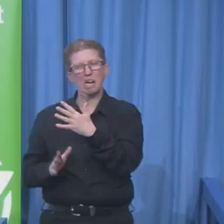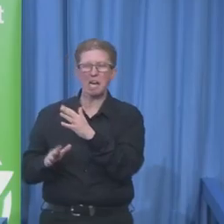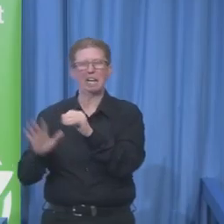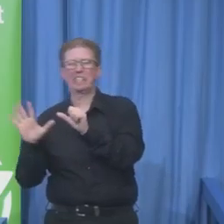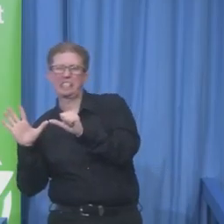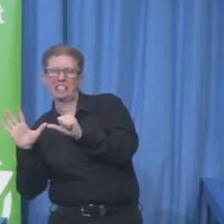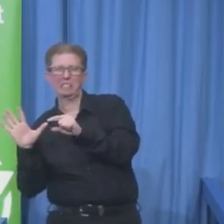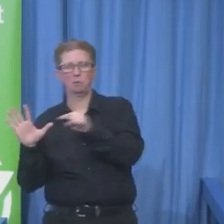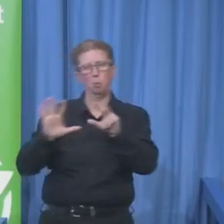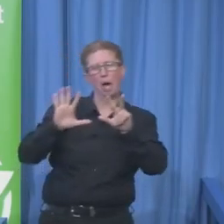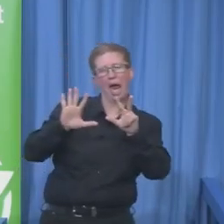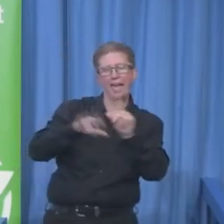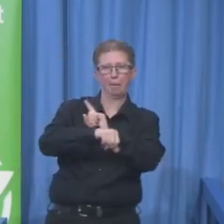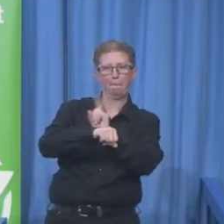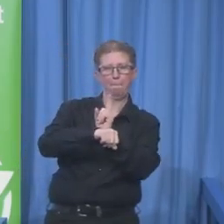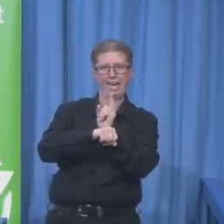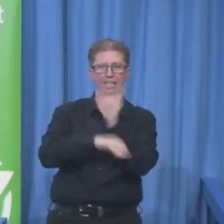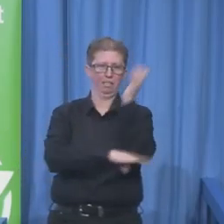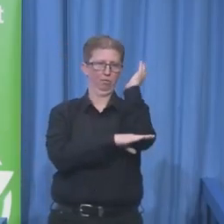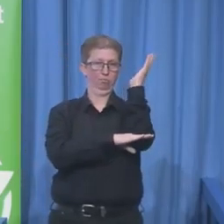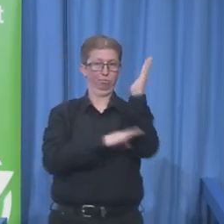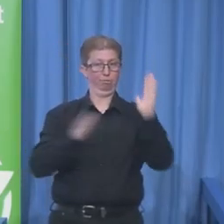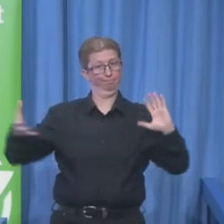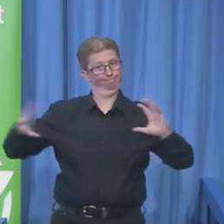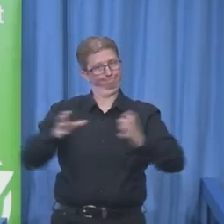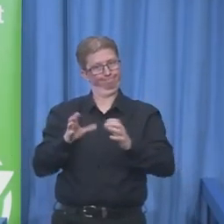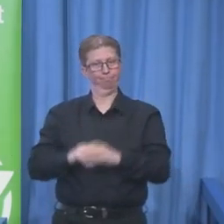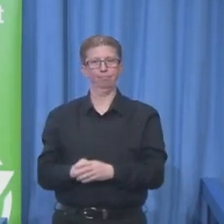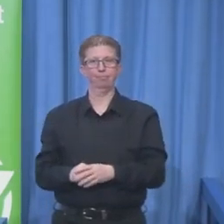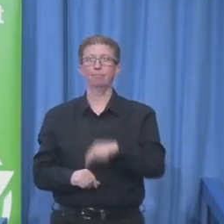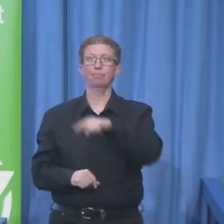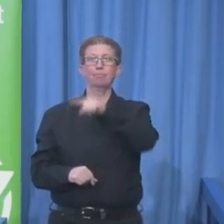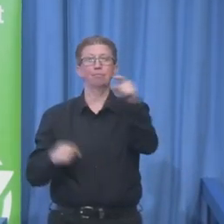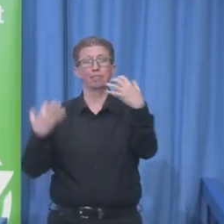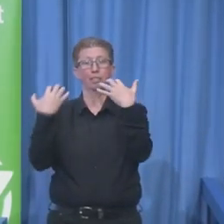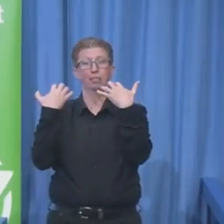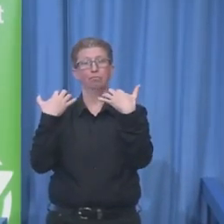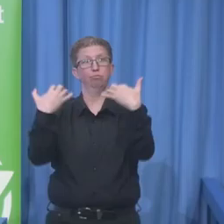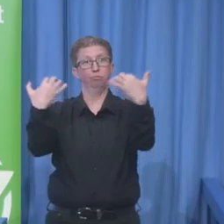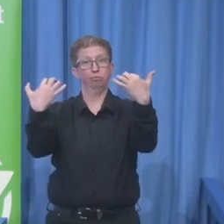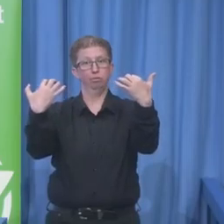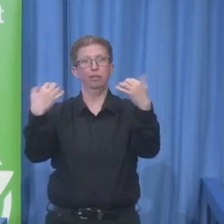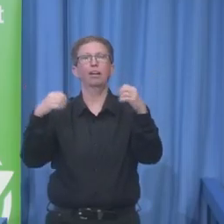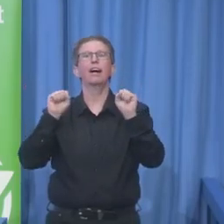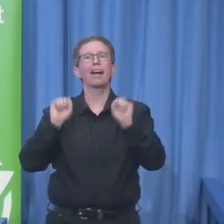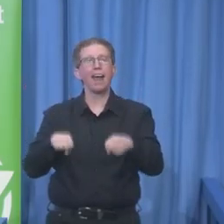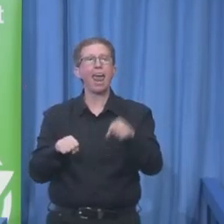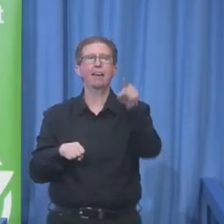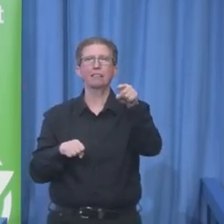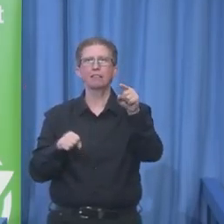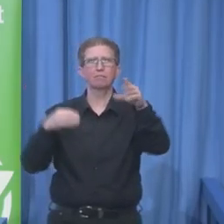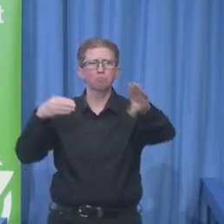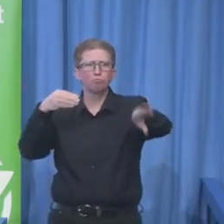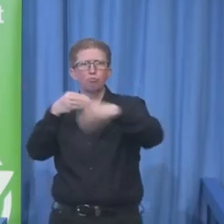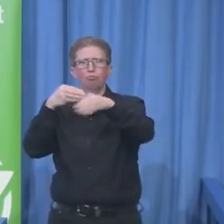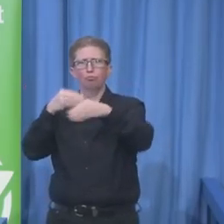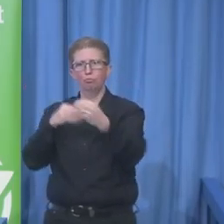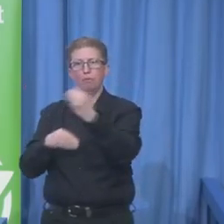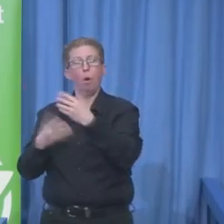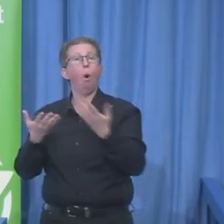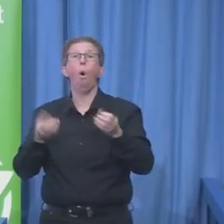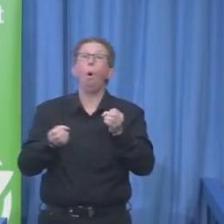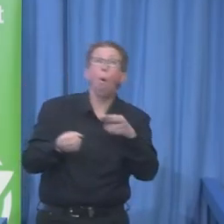we want to include you, the audience. You can comment and you can have questions to us. So I will start with